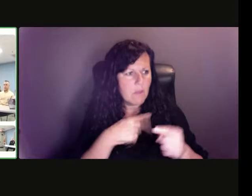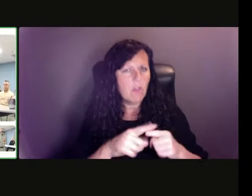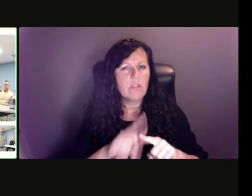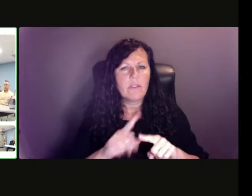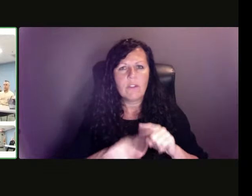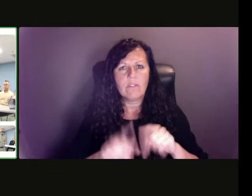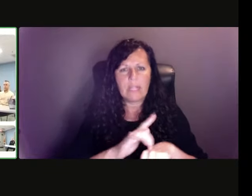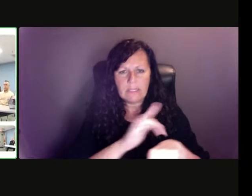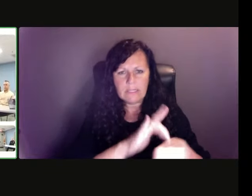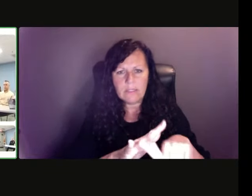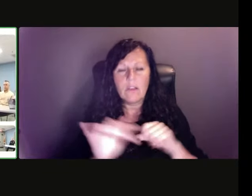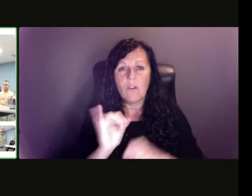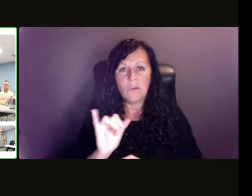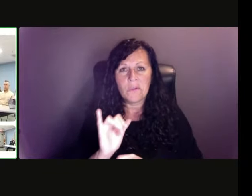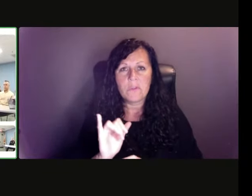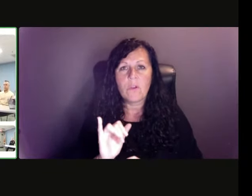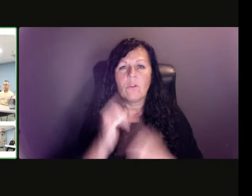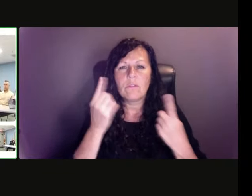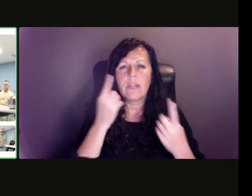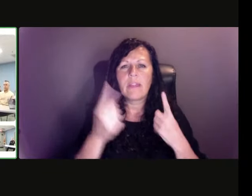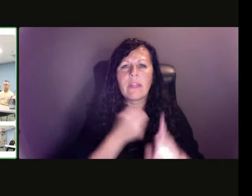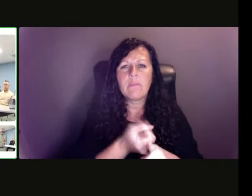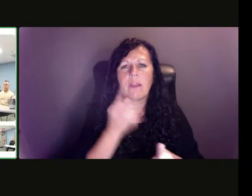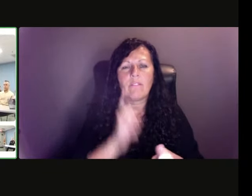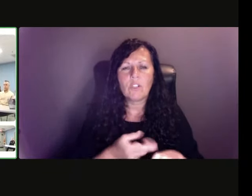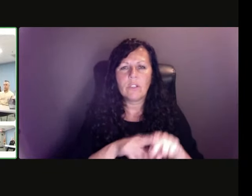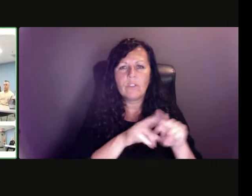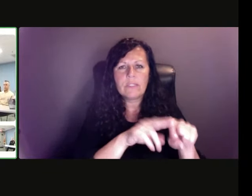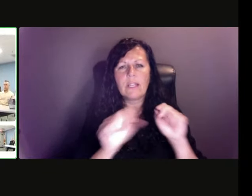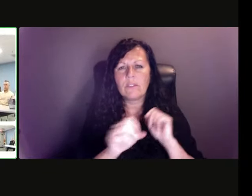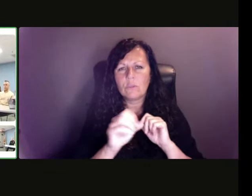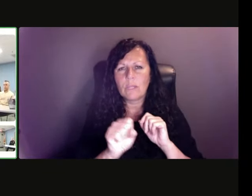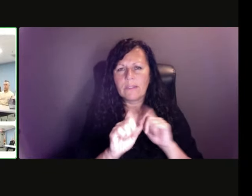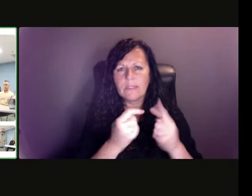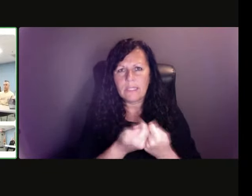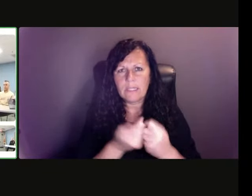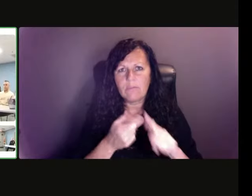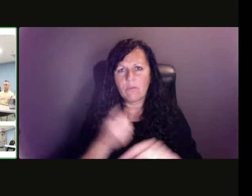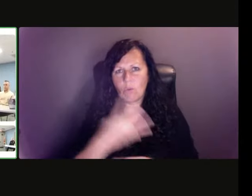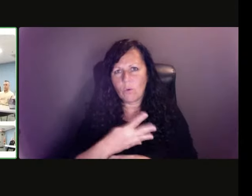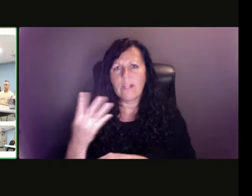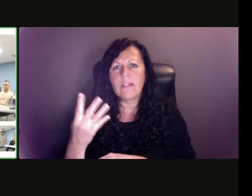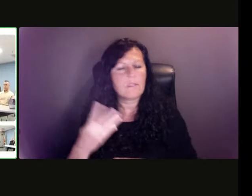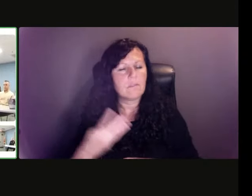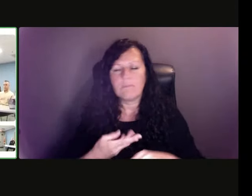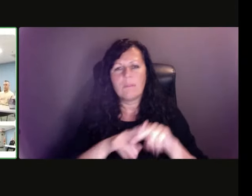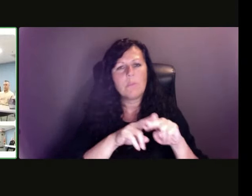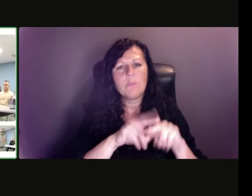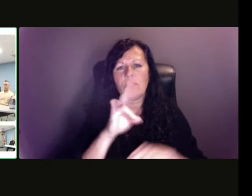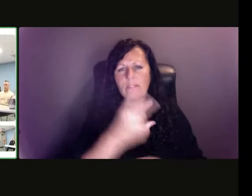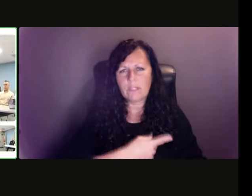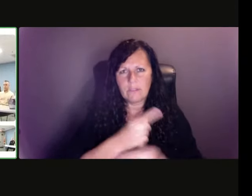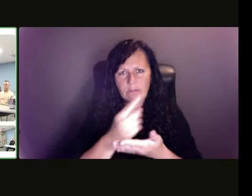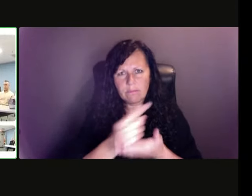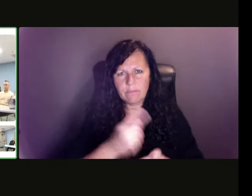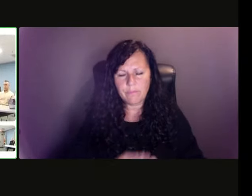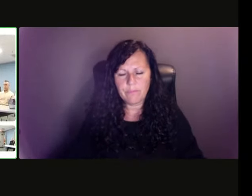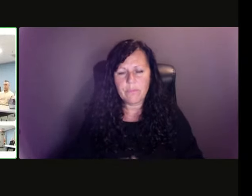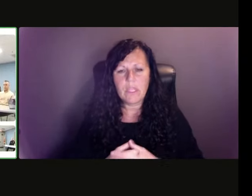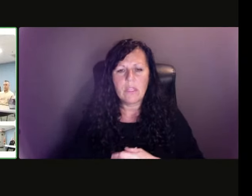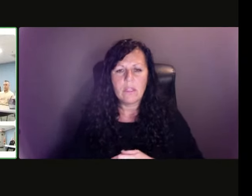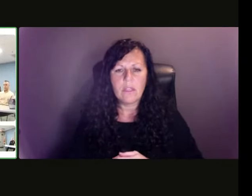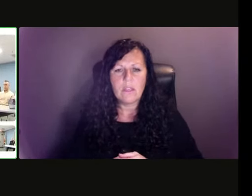heard looking at the impact of increasing the SOS team from 4 days a week to 7 days a week. When we looked at